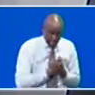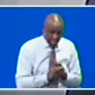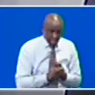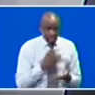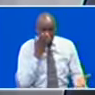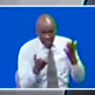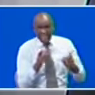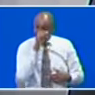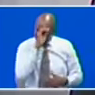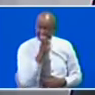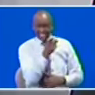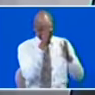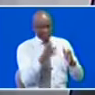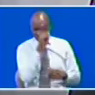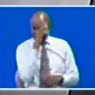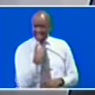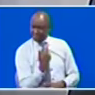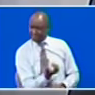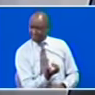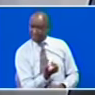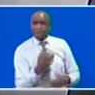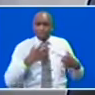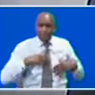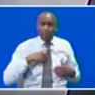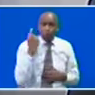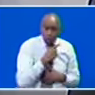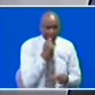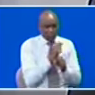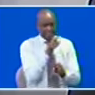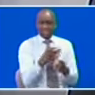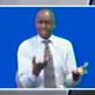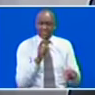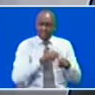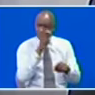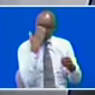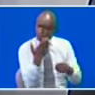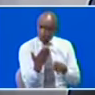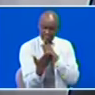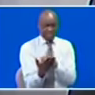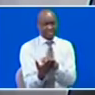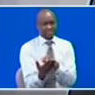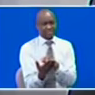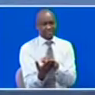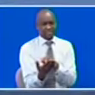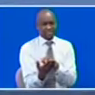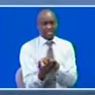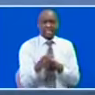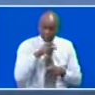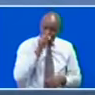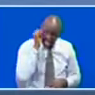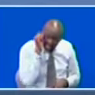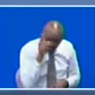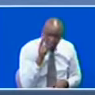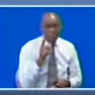any seriousness taken and whether the people who are doing that, looking at the document itself, the tender document, understood